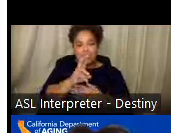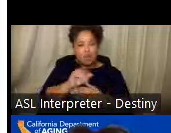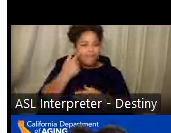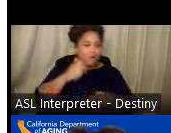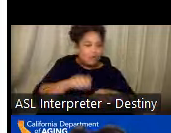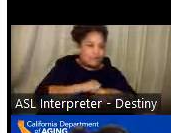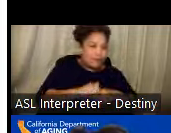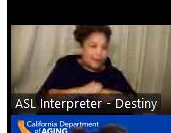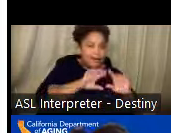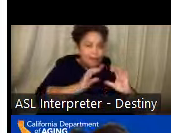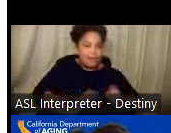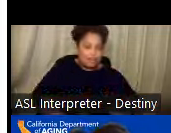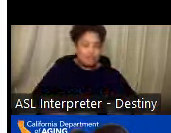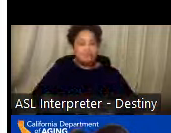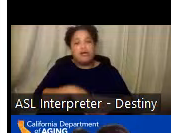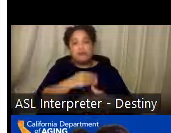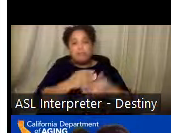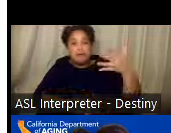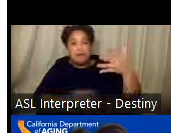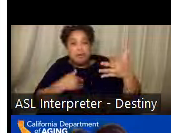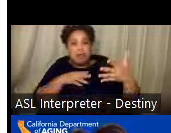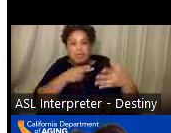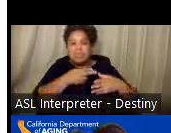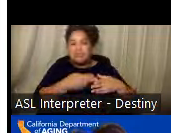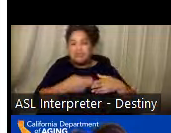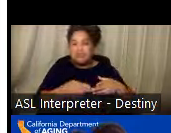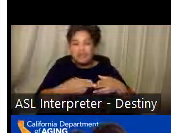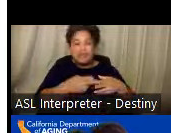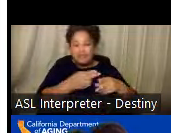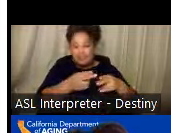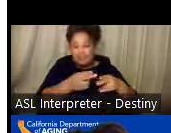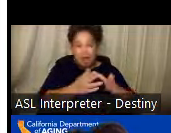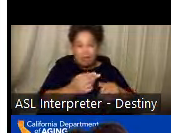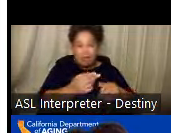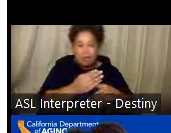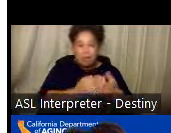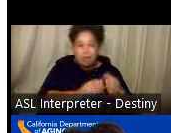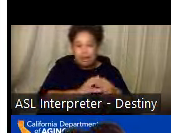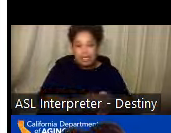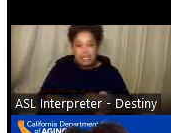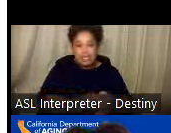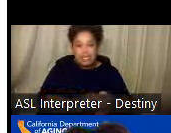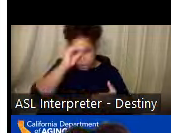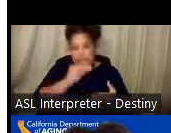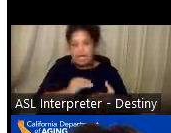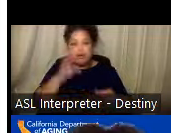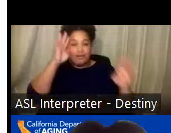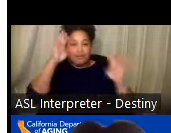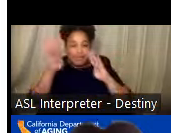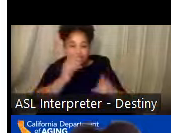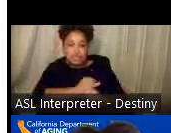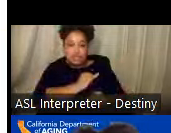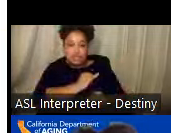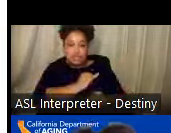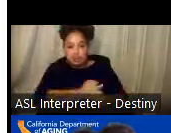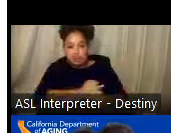training courses. And this will be a small part of the larger Learning and Innovations Institute.